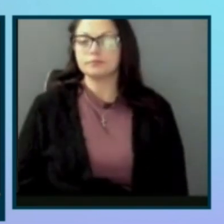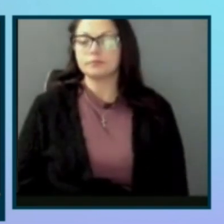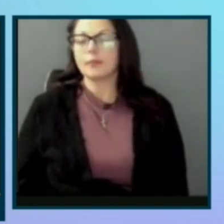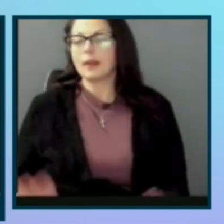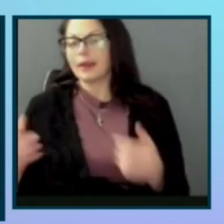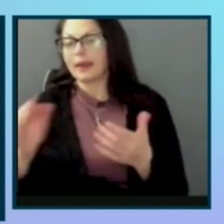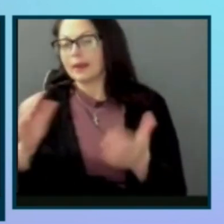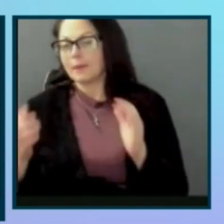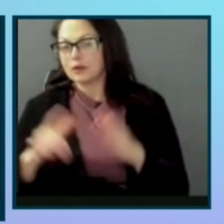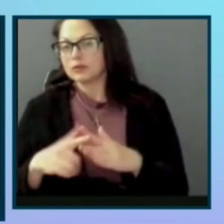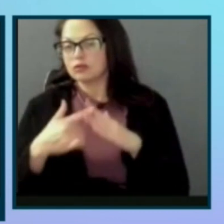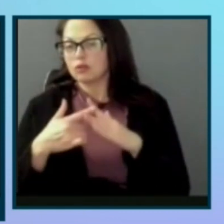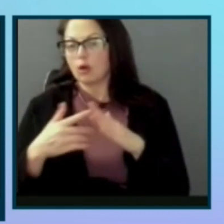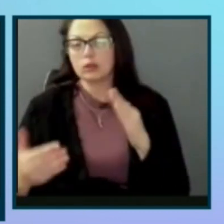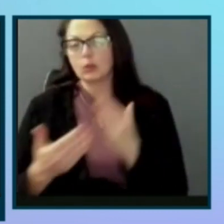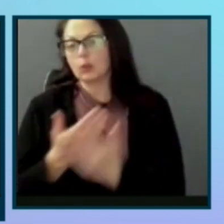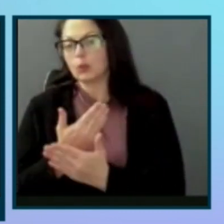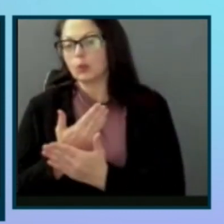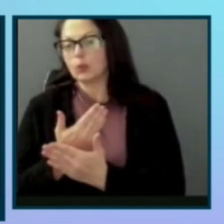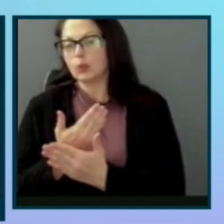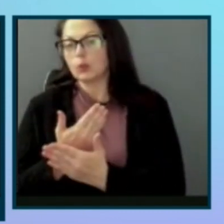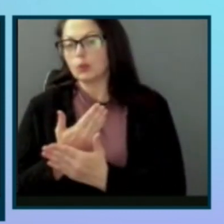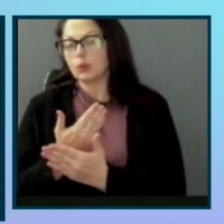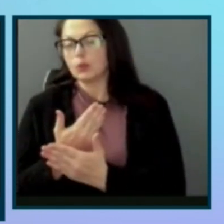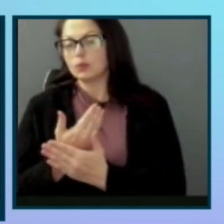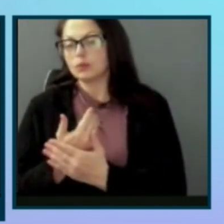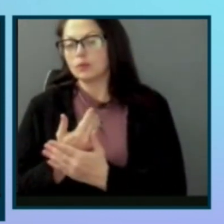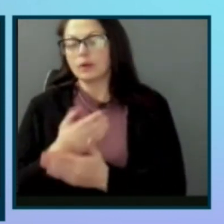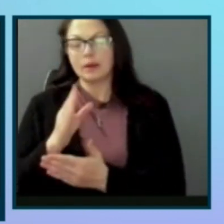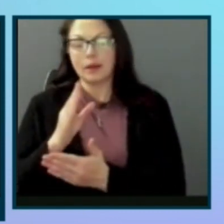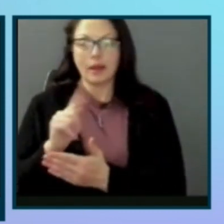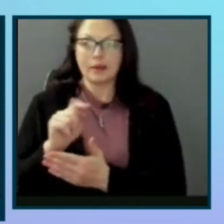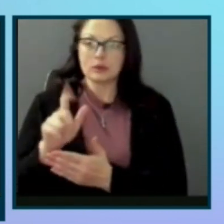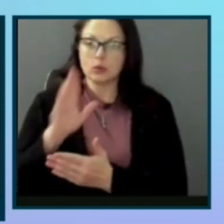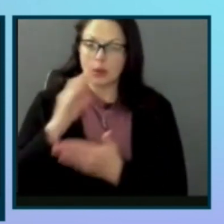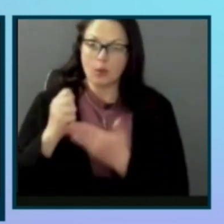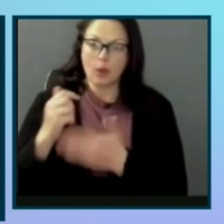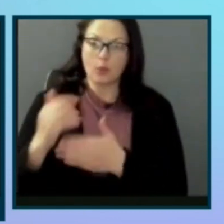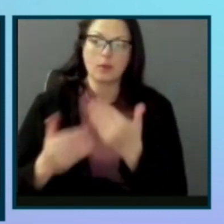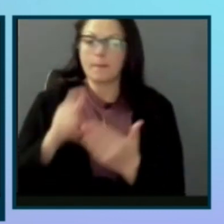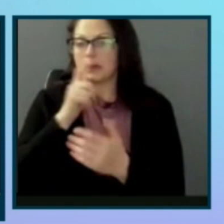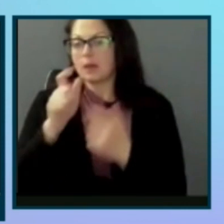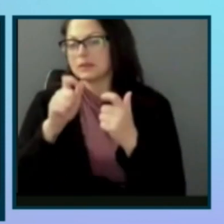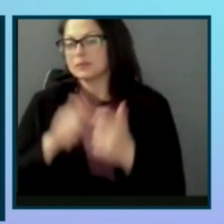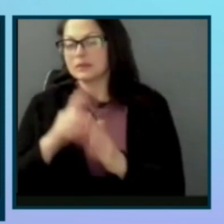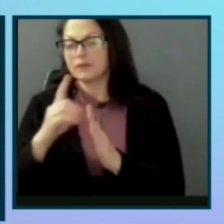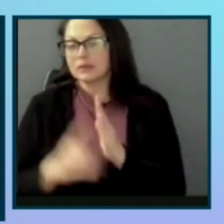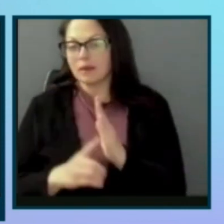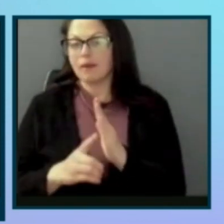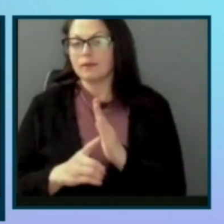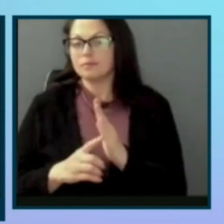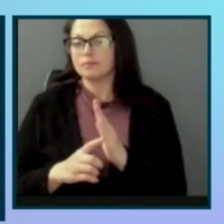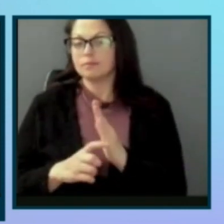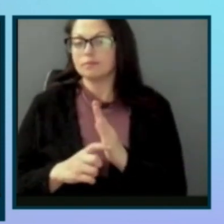to start from scratch with a tool that will help with the process, but may not be specifically designed to anticipate all